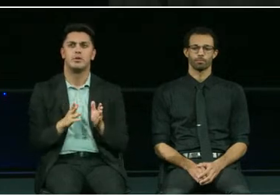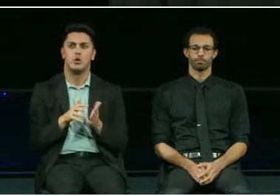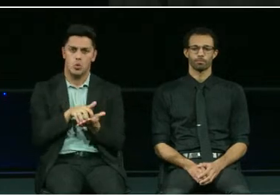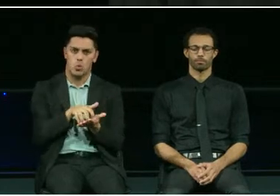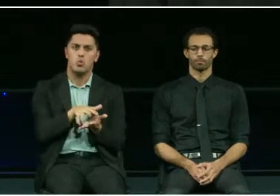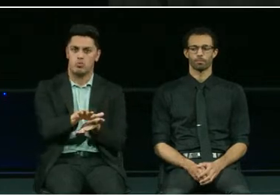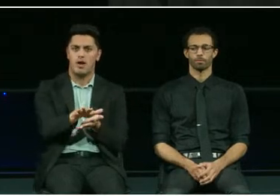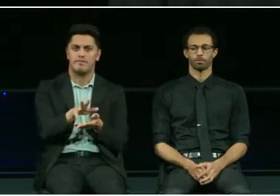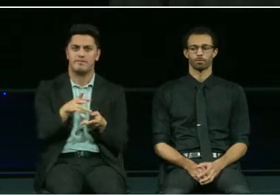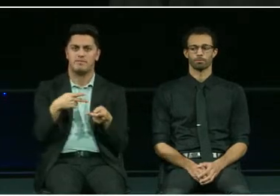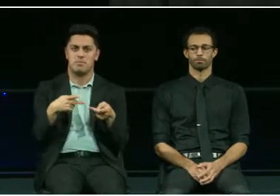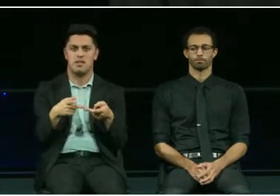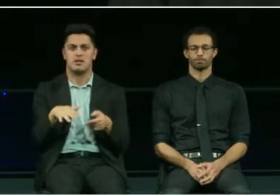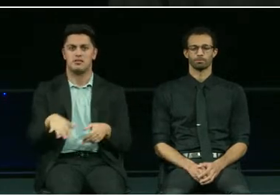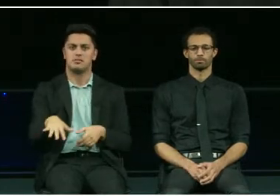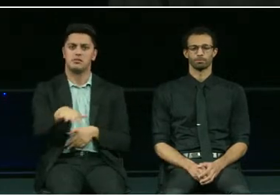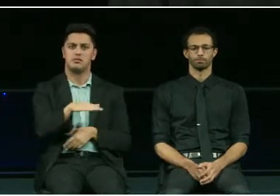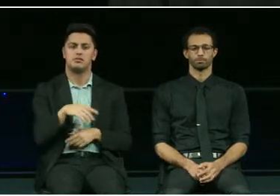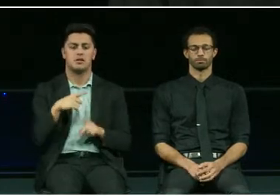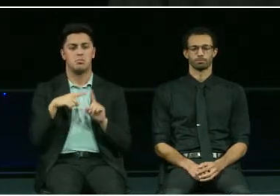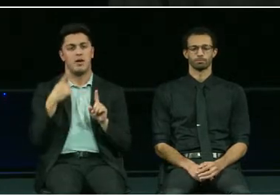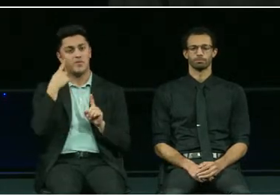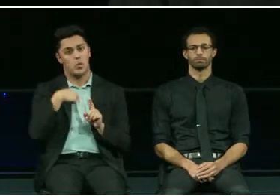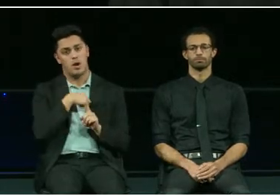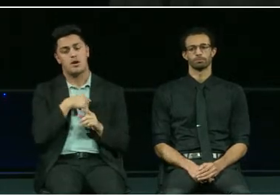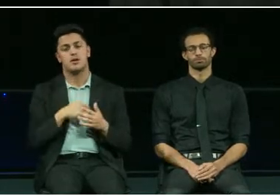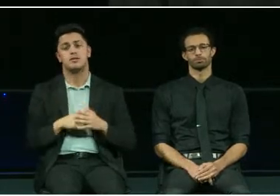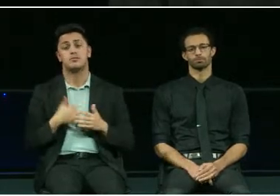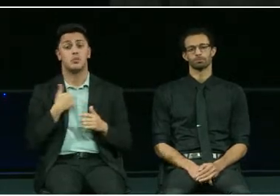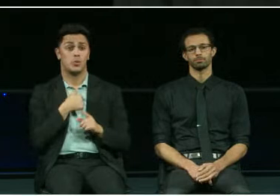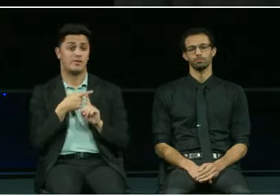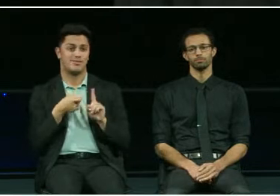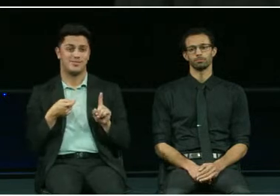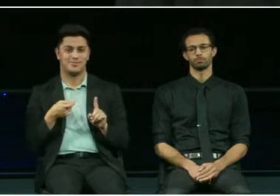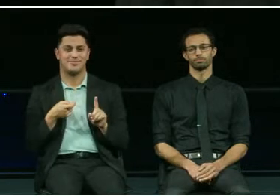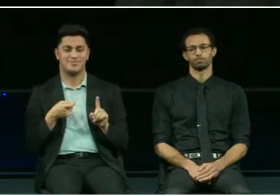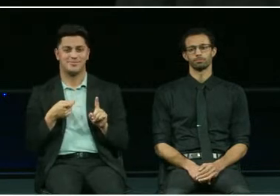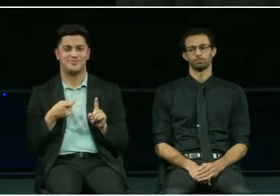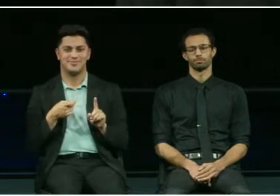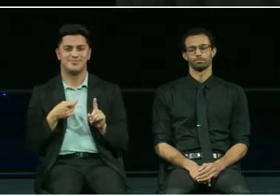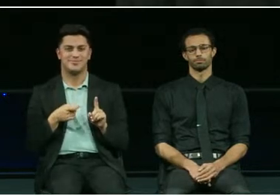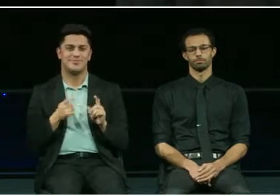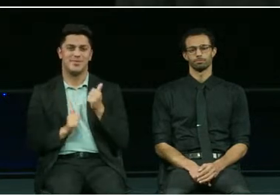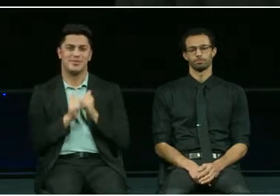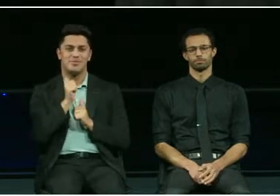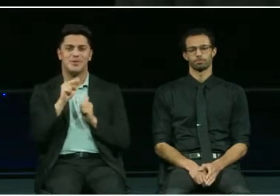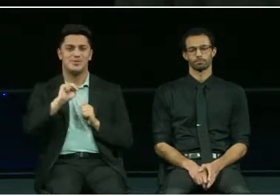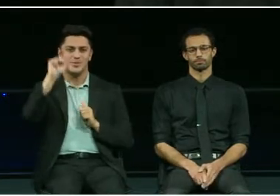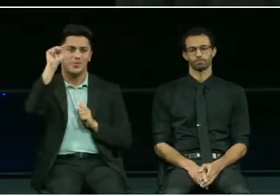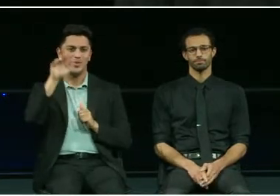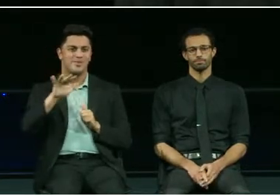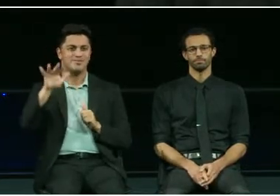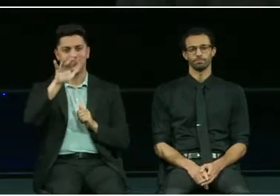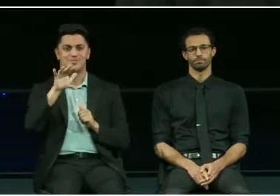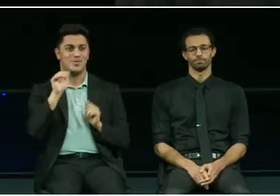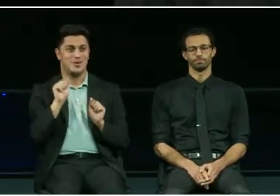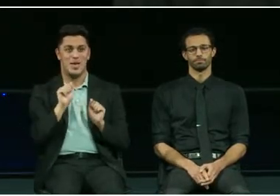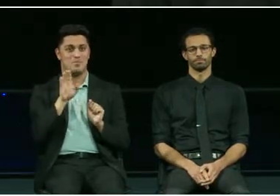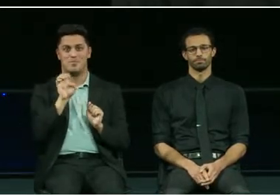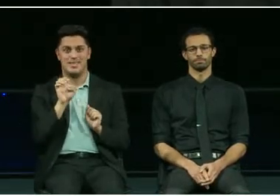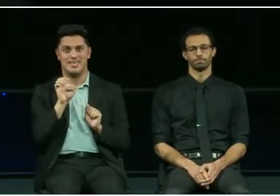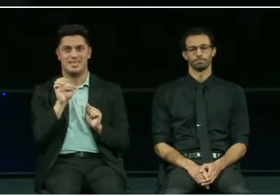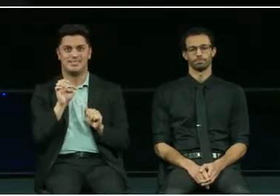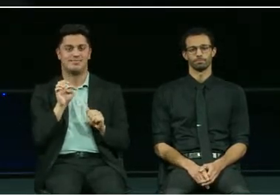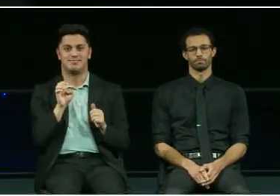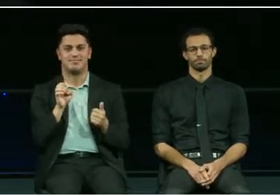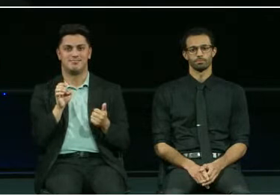rough place, but for us, because we're from from the most northern place you can possibly be, probably,